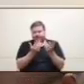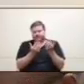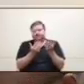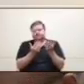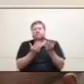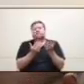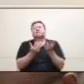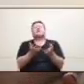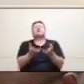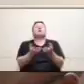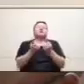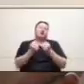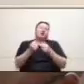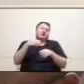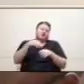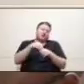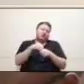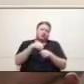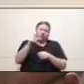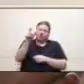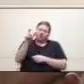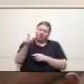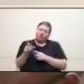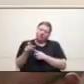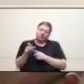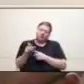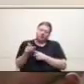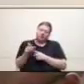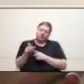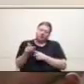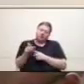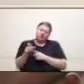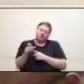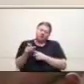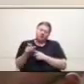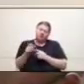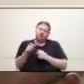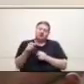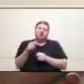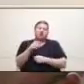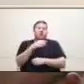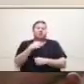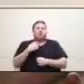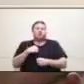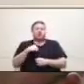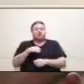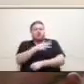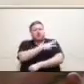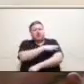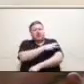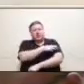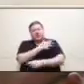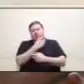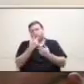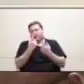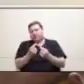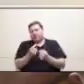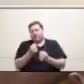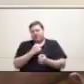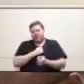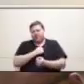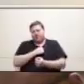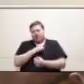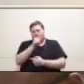get an internal person to act as a municipal manager. So my question